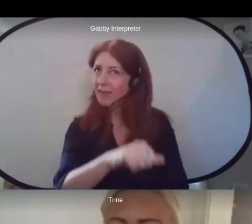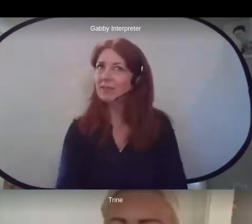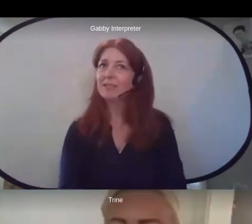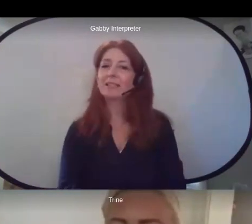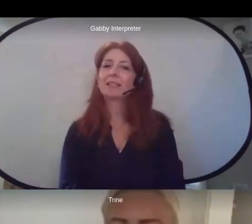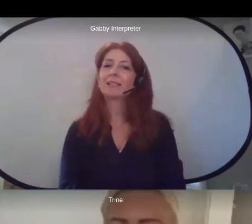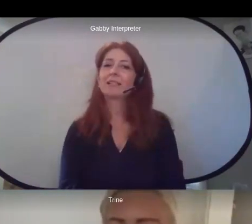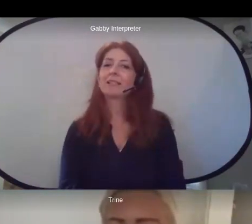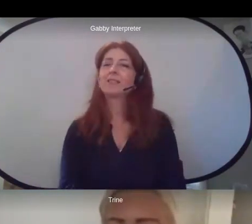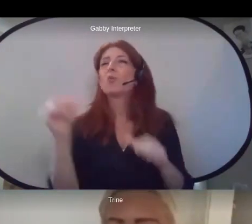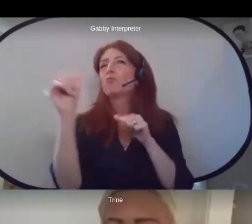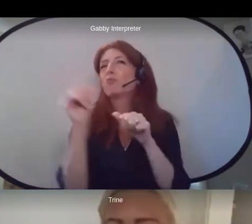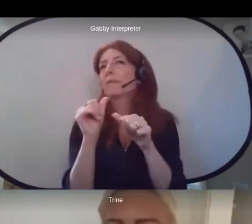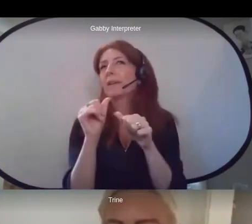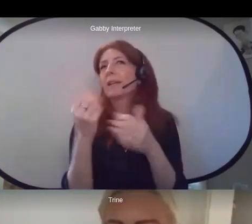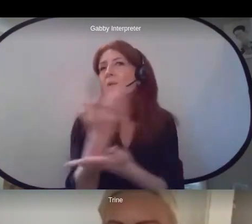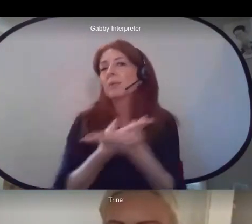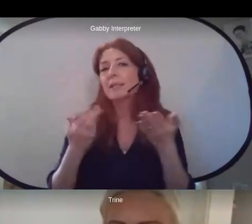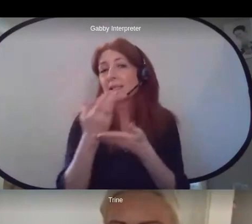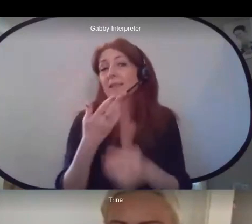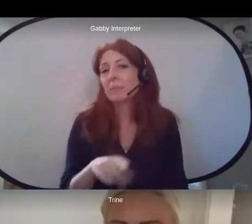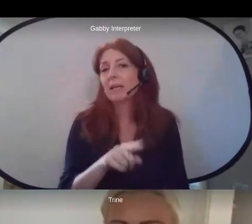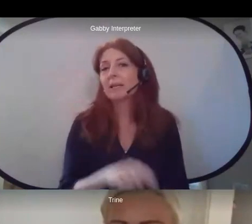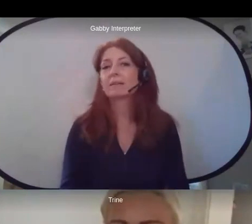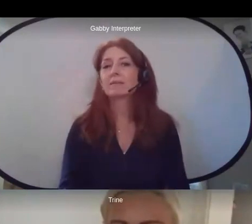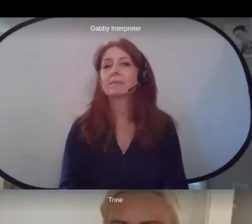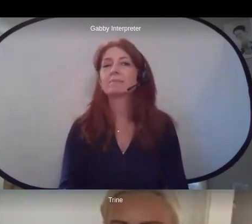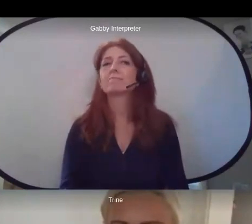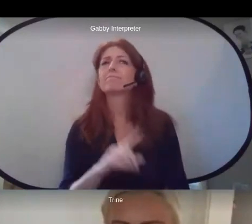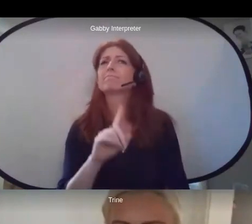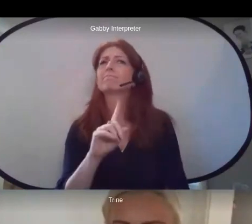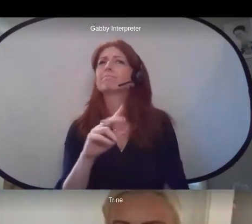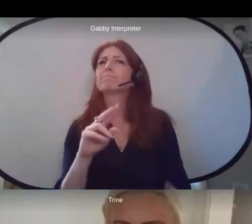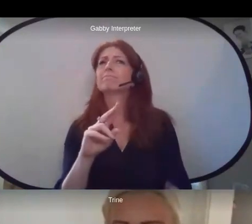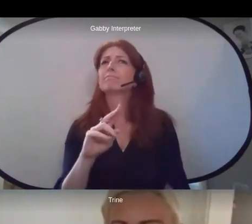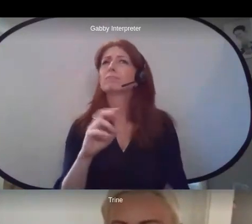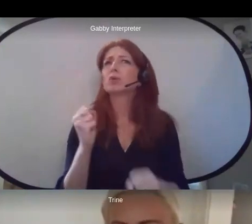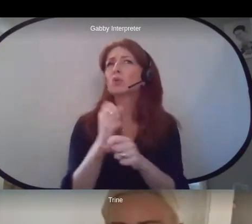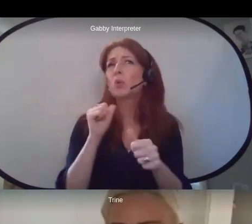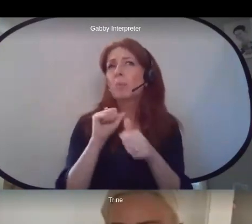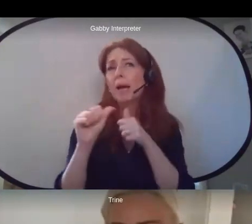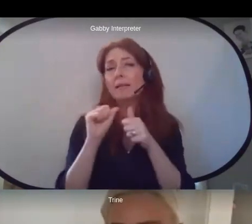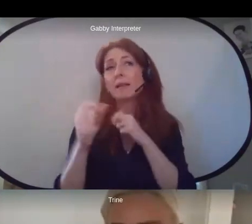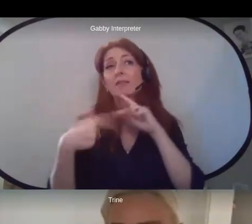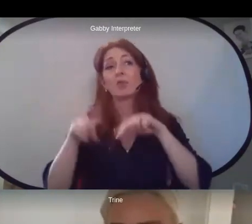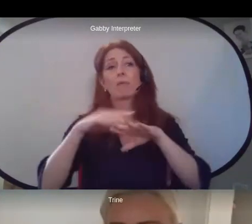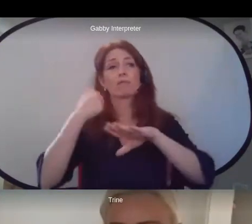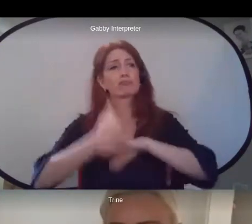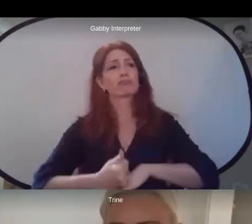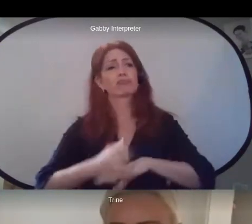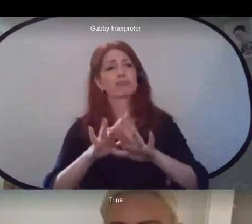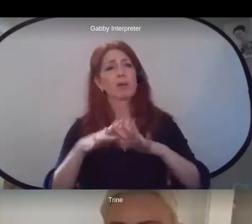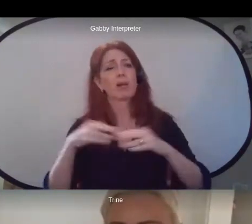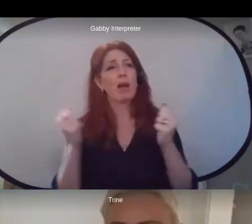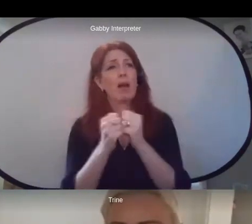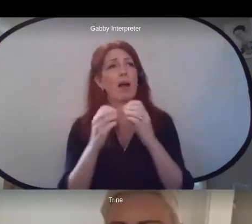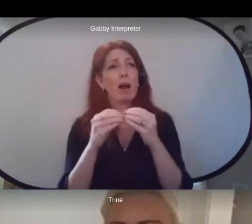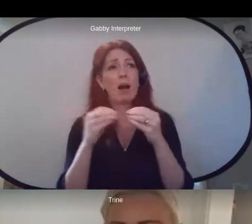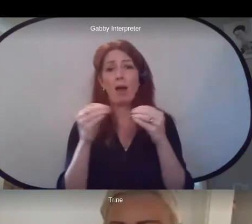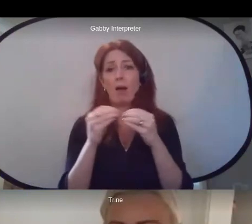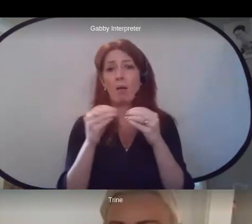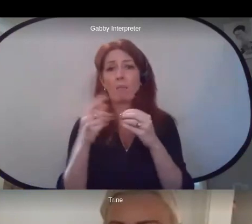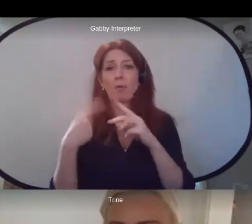briefly discussed this earlier, but yeah, what could we be doing better to help, whether you're a grassroots club, community organization and activity provider, or